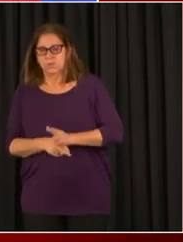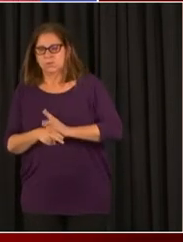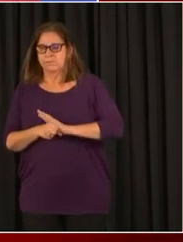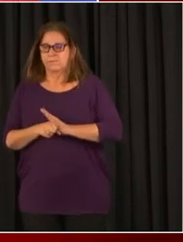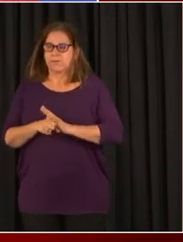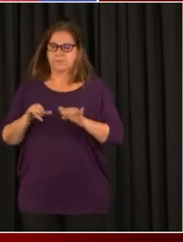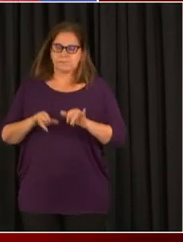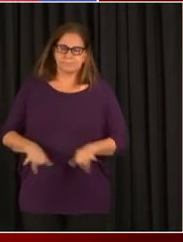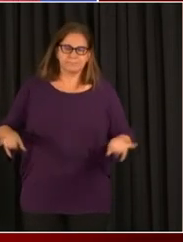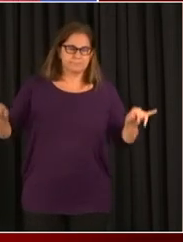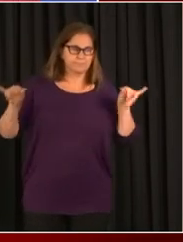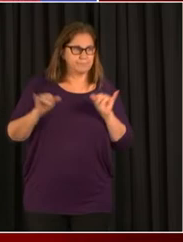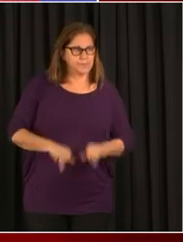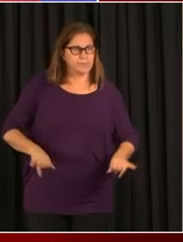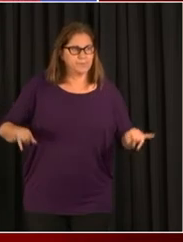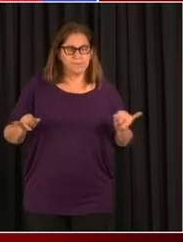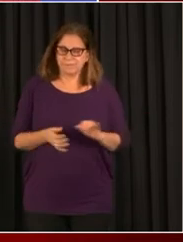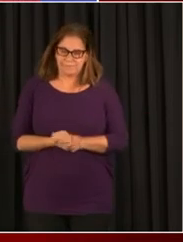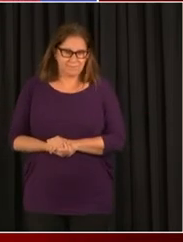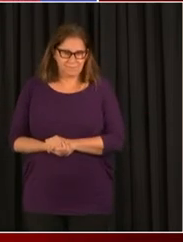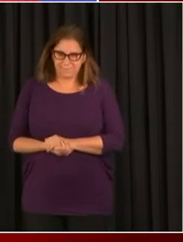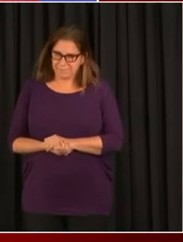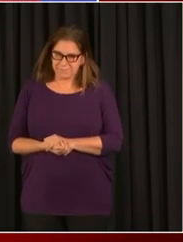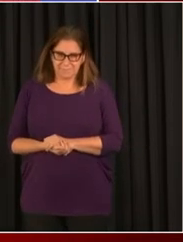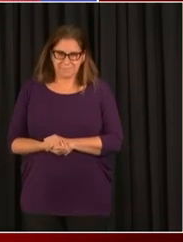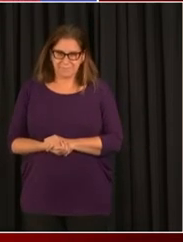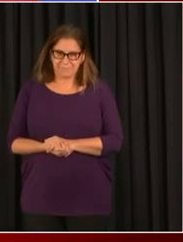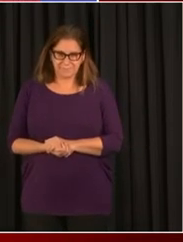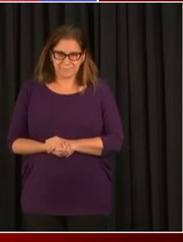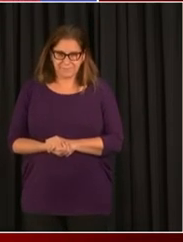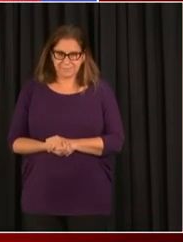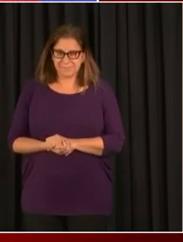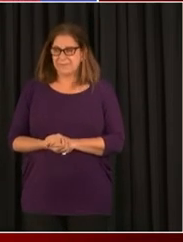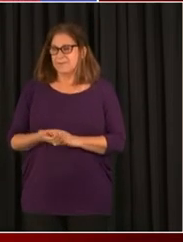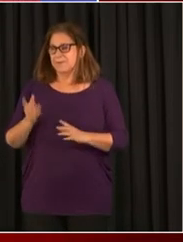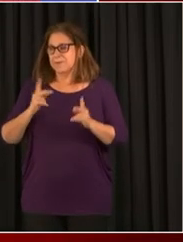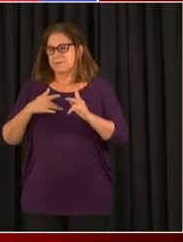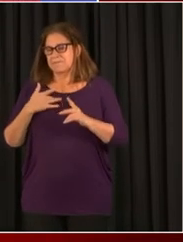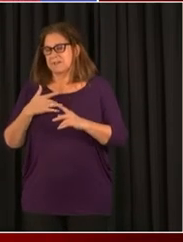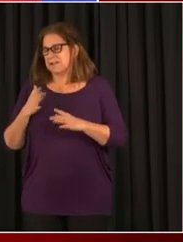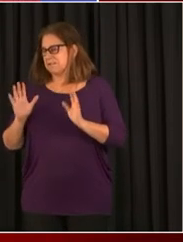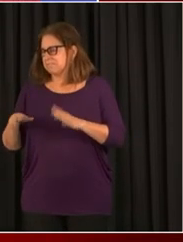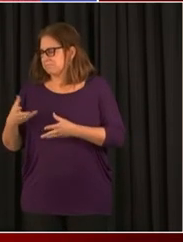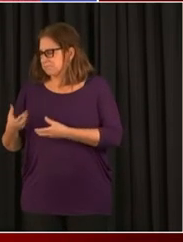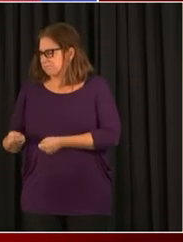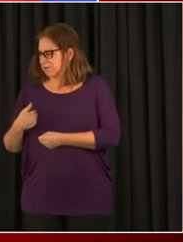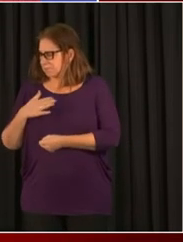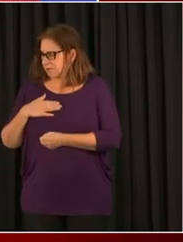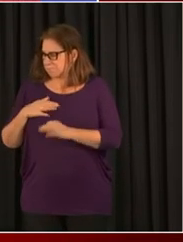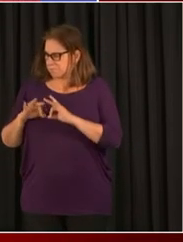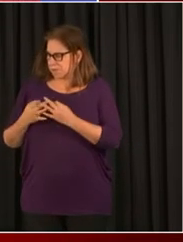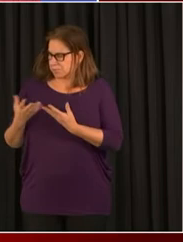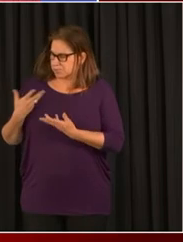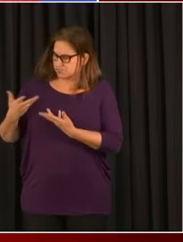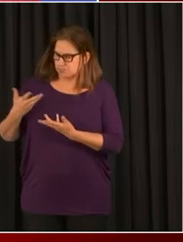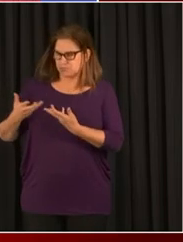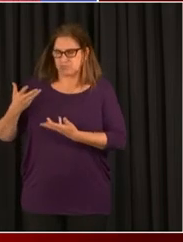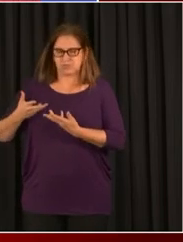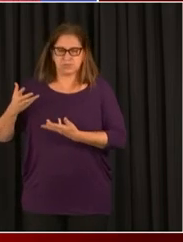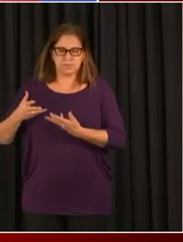family member's home. They're with familiar people, their own family, and there's